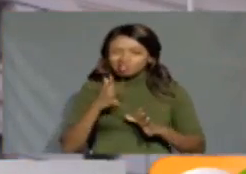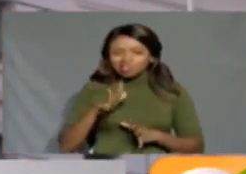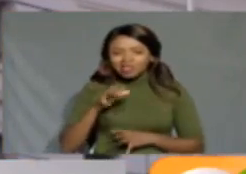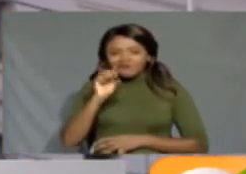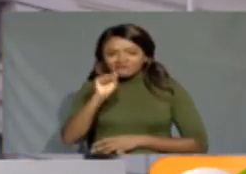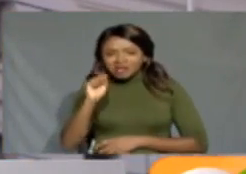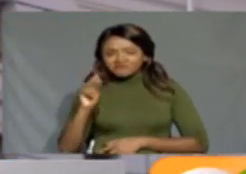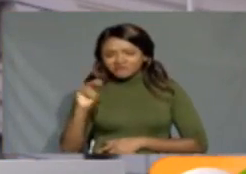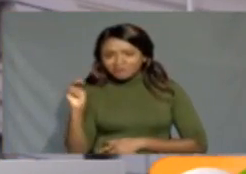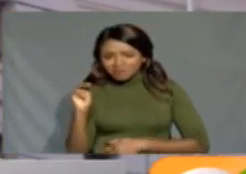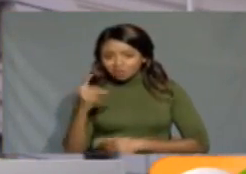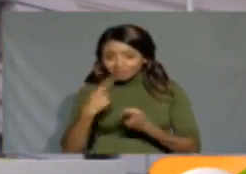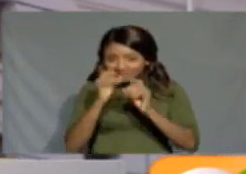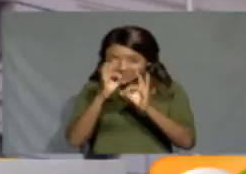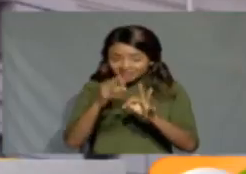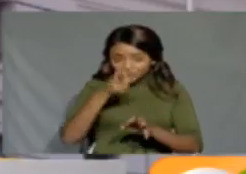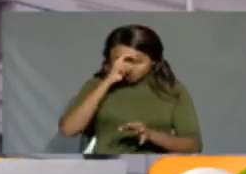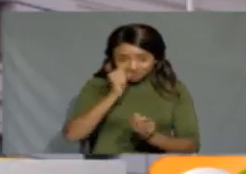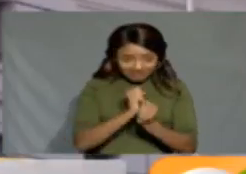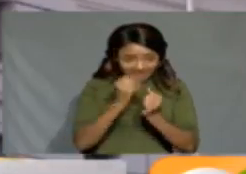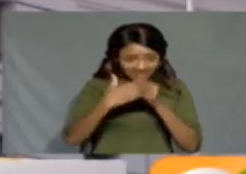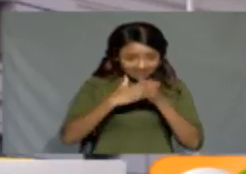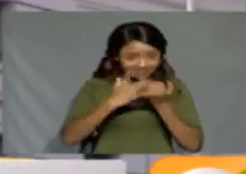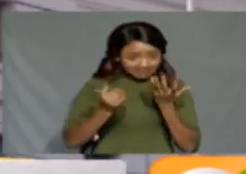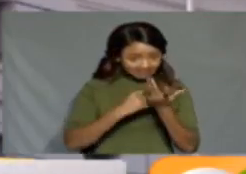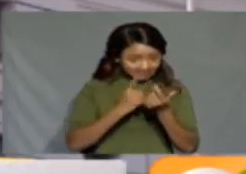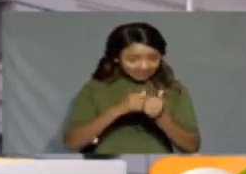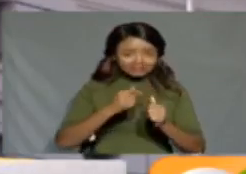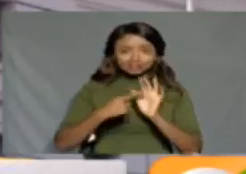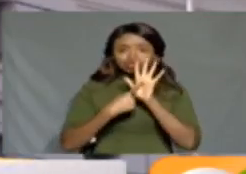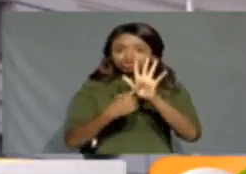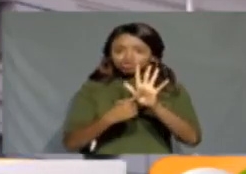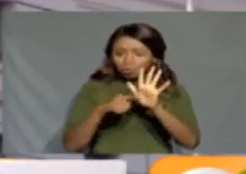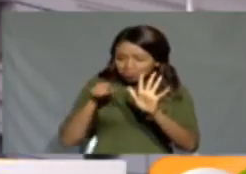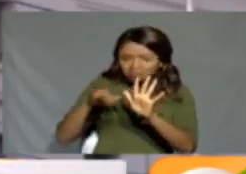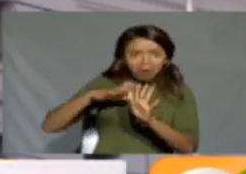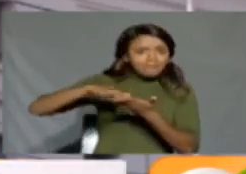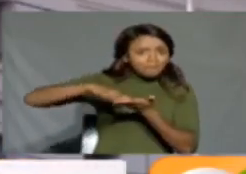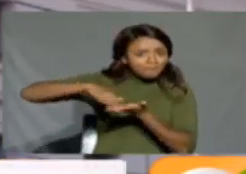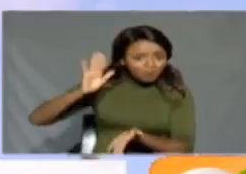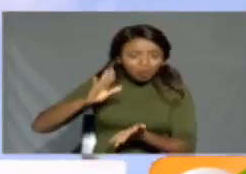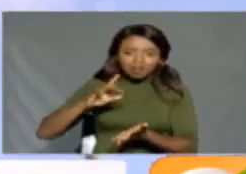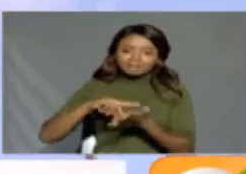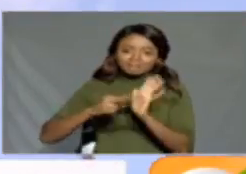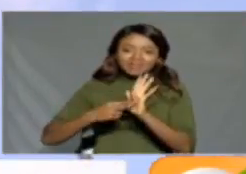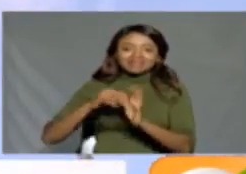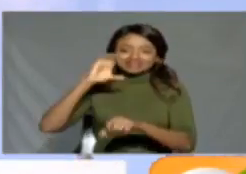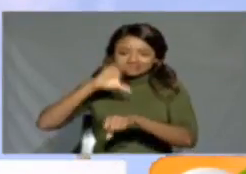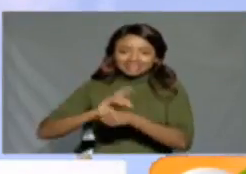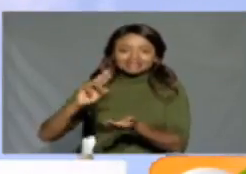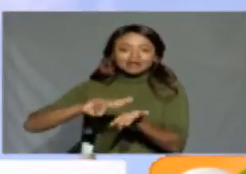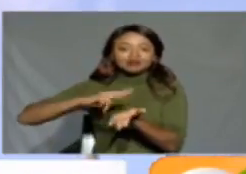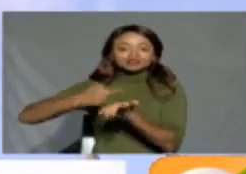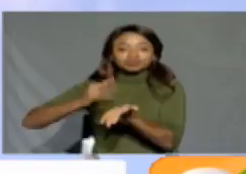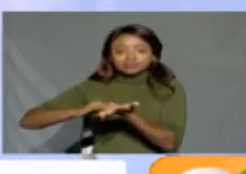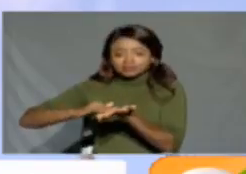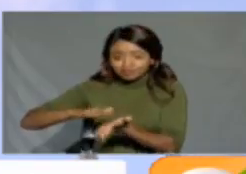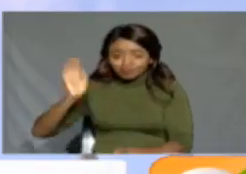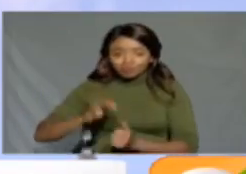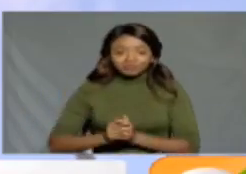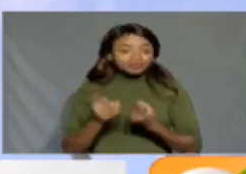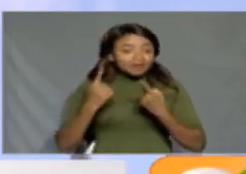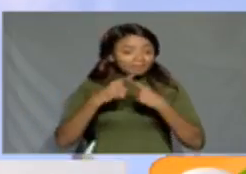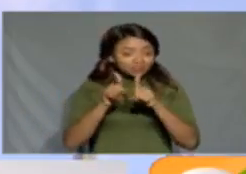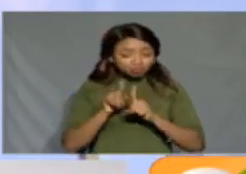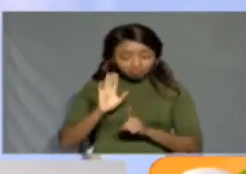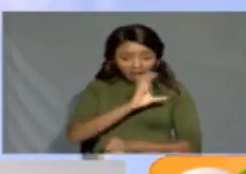more. Should Census 2019 confirm this, it could raise the city's county share of resources. The Commission on Revenue Allocation has